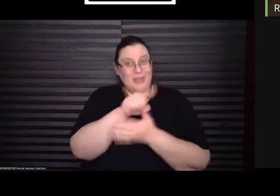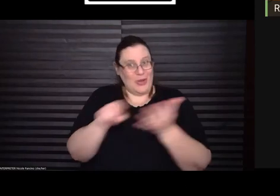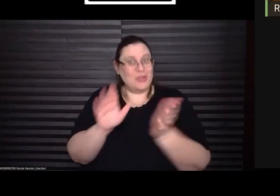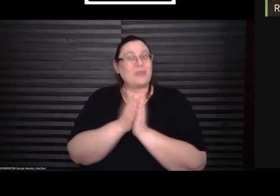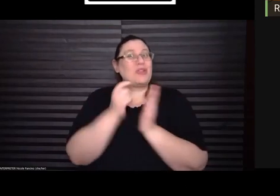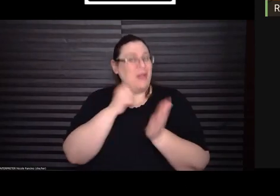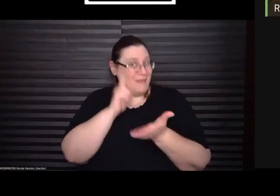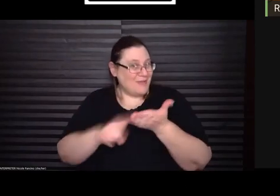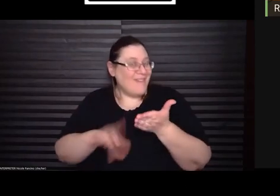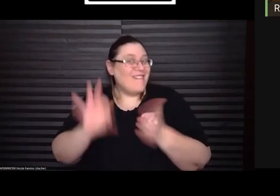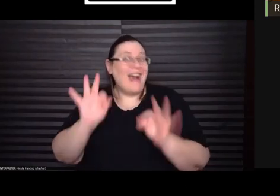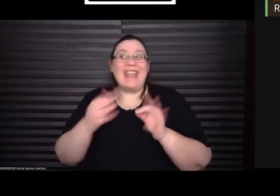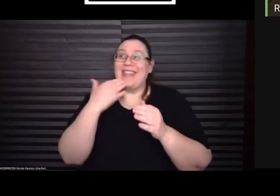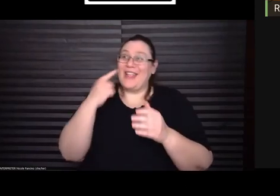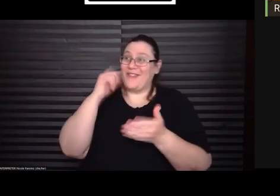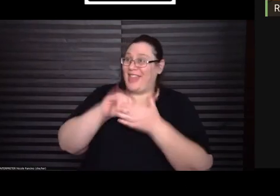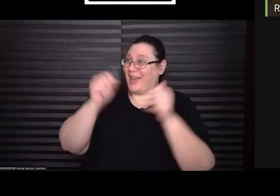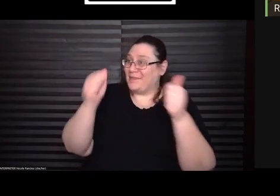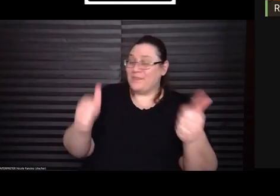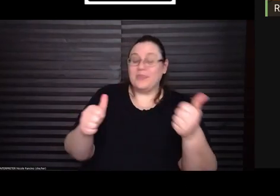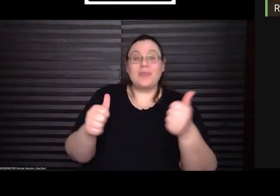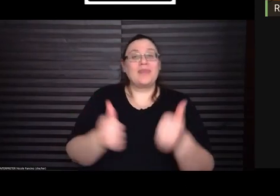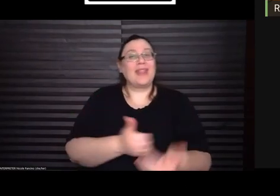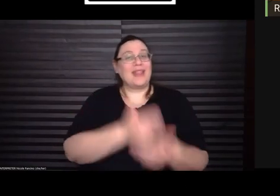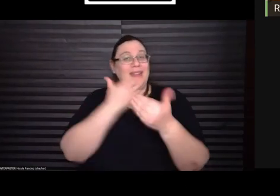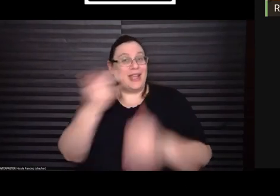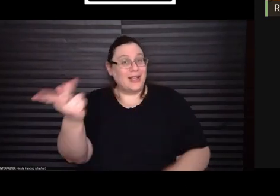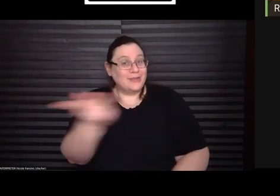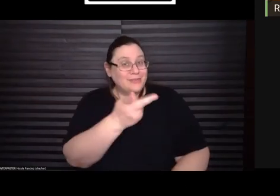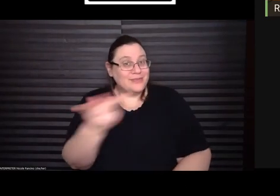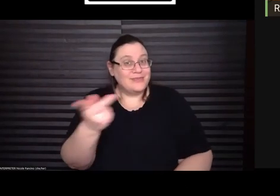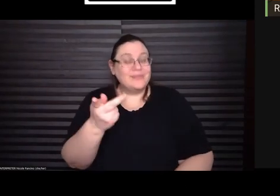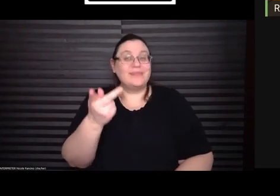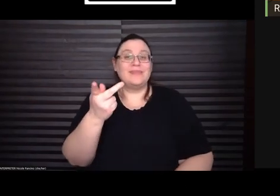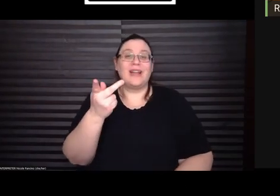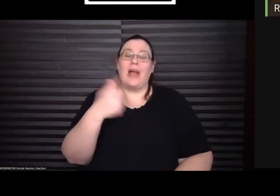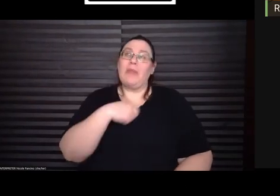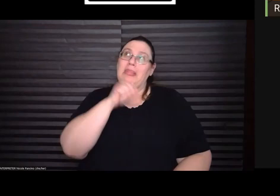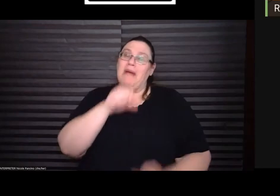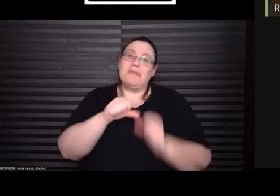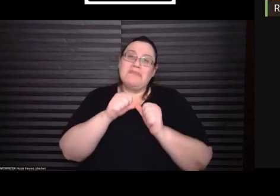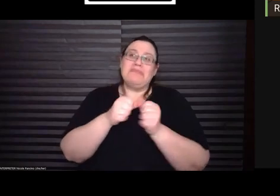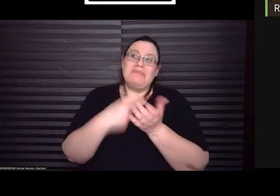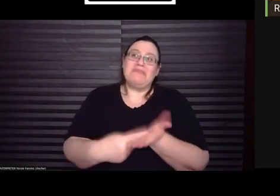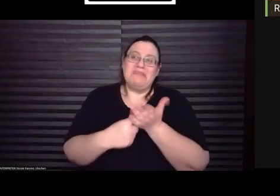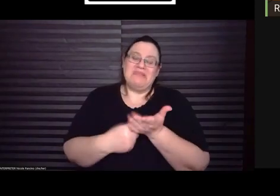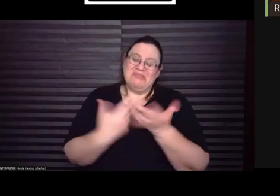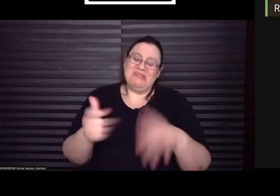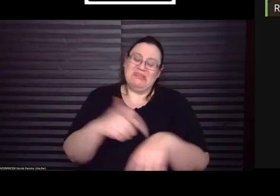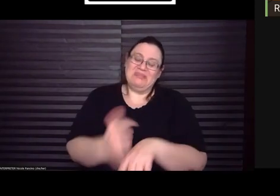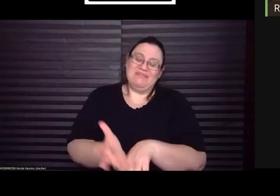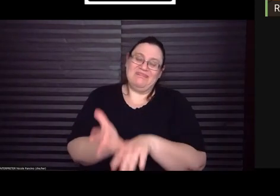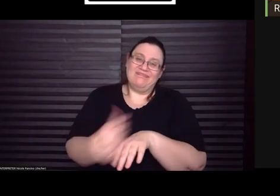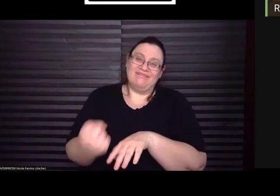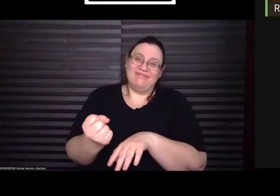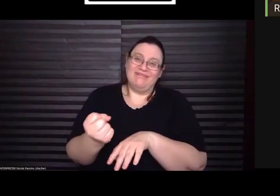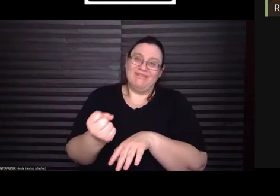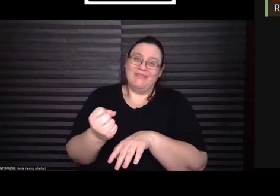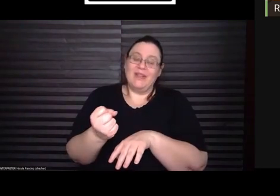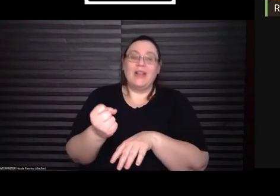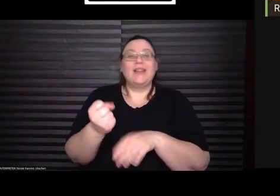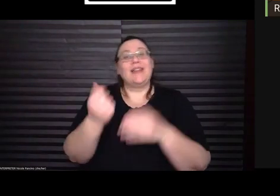are books that we'll have to look up. Thank you very much for those. And thank you both. Much though I would love to continue doing this, we have reached the end of our time.